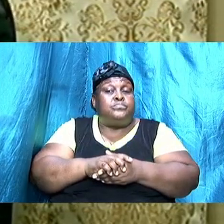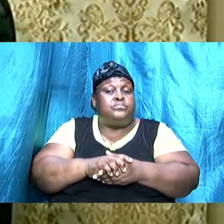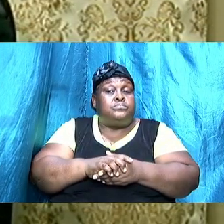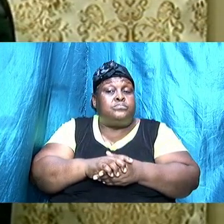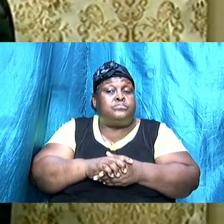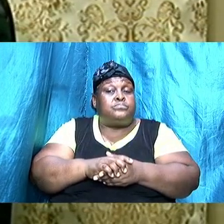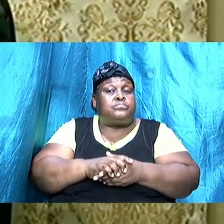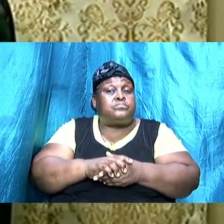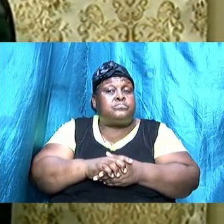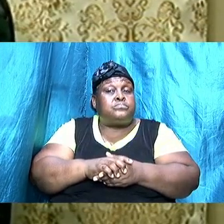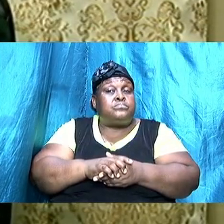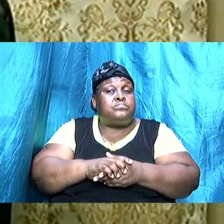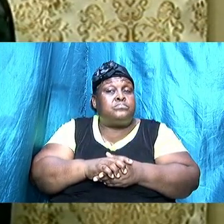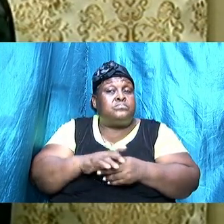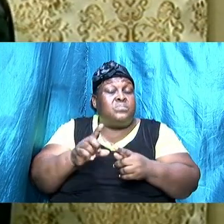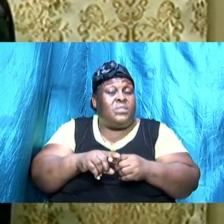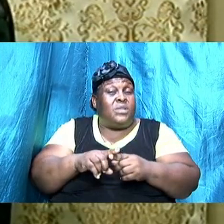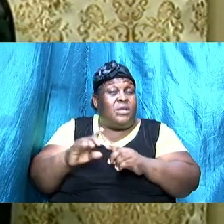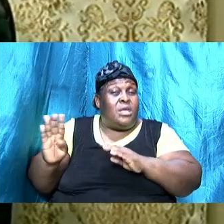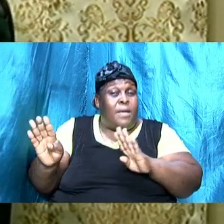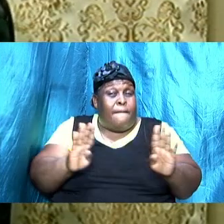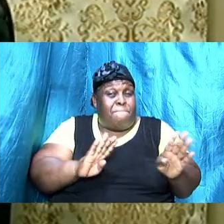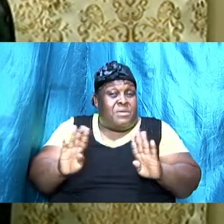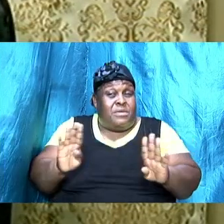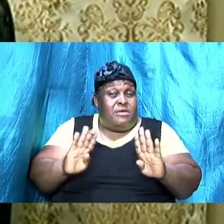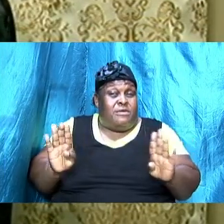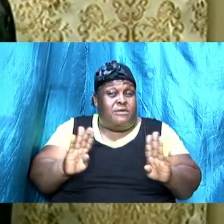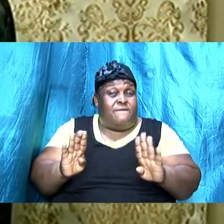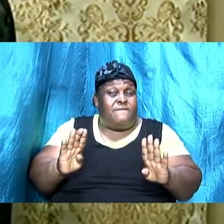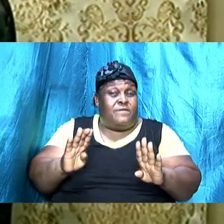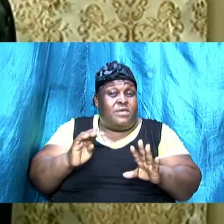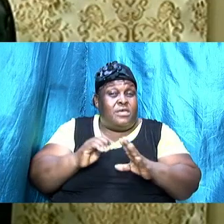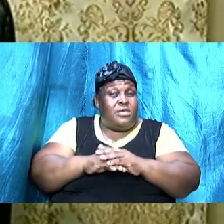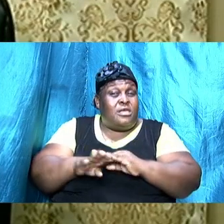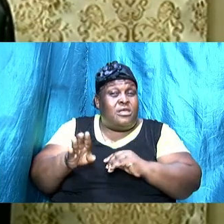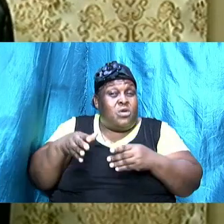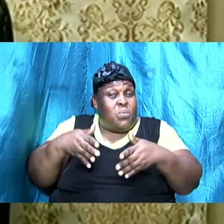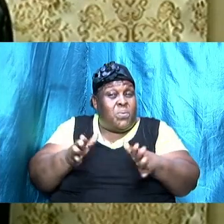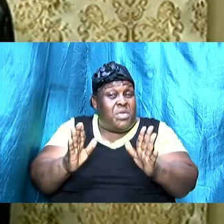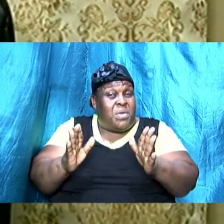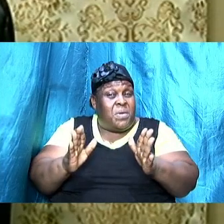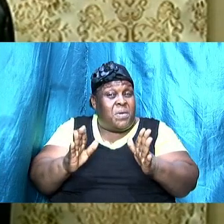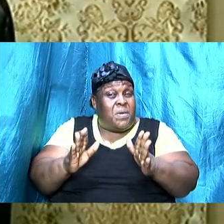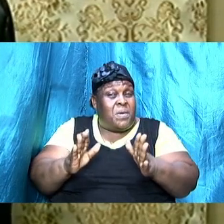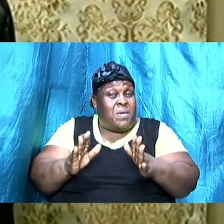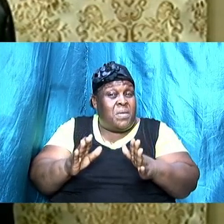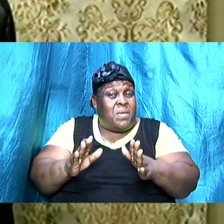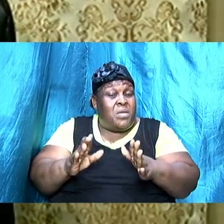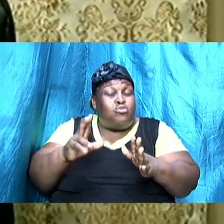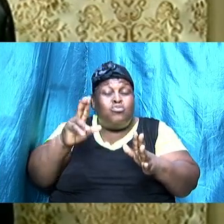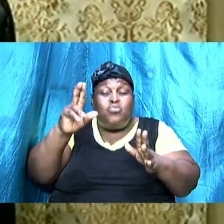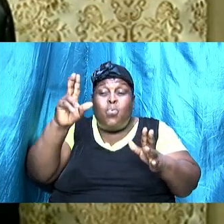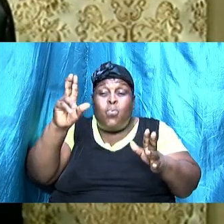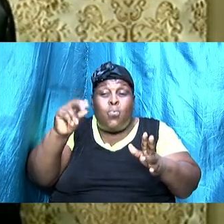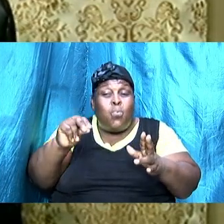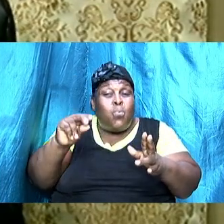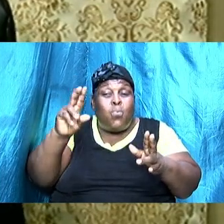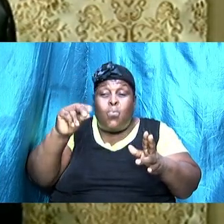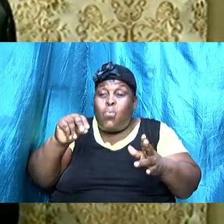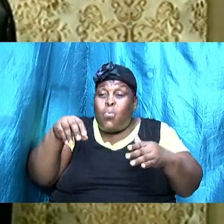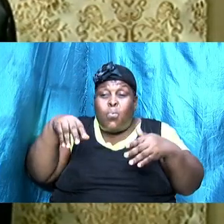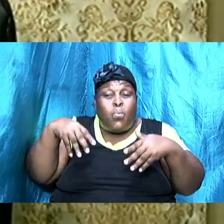unless he behaves in a certain manner, which we are going to look at now, then there is no